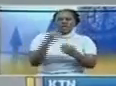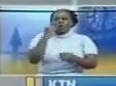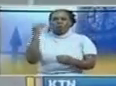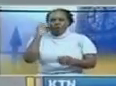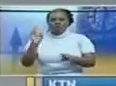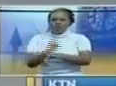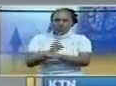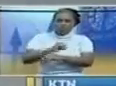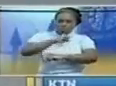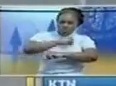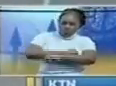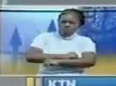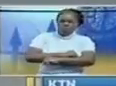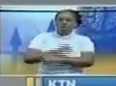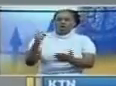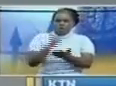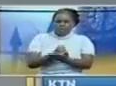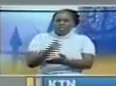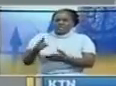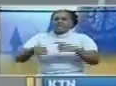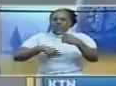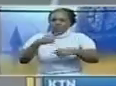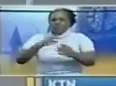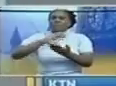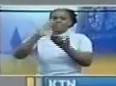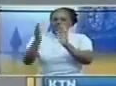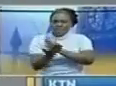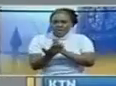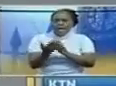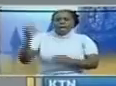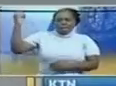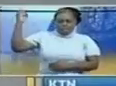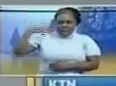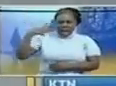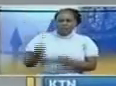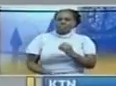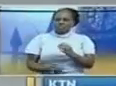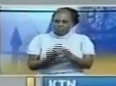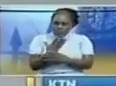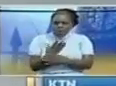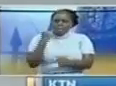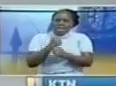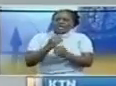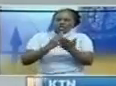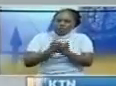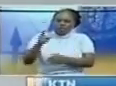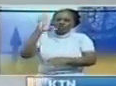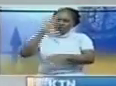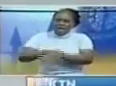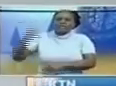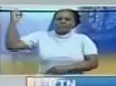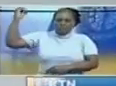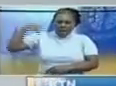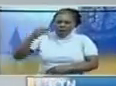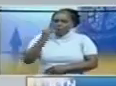and schools. And that is the process behind hydroelectric power generation that ensures you have electricity